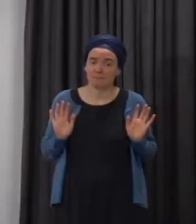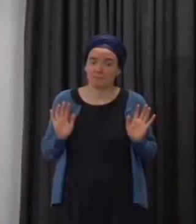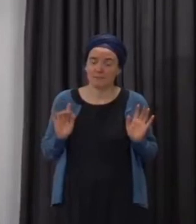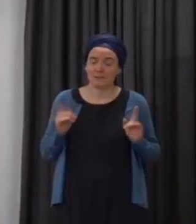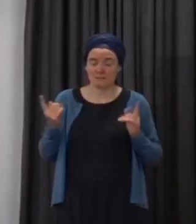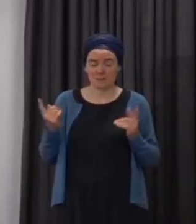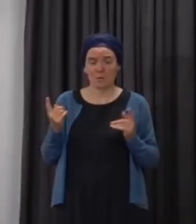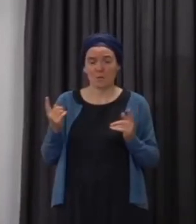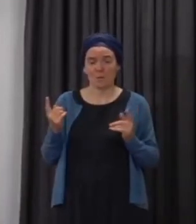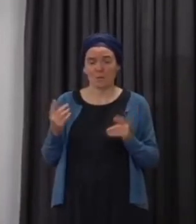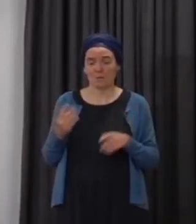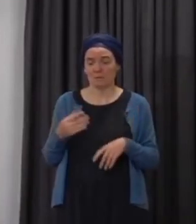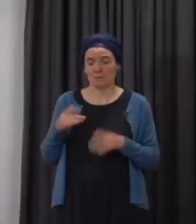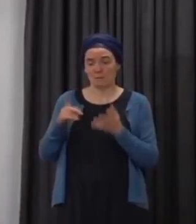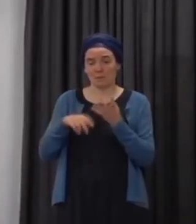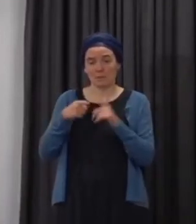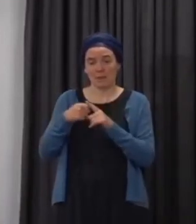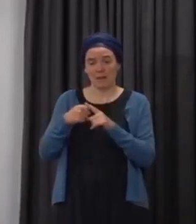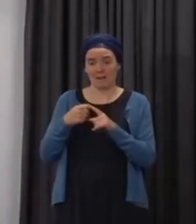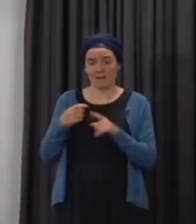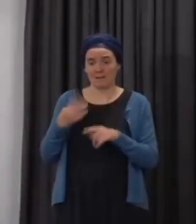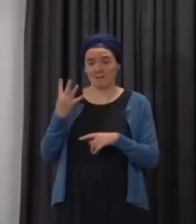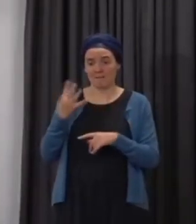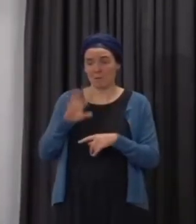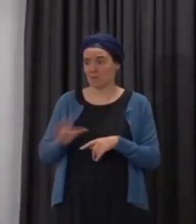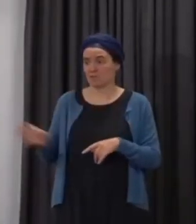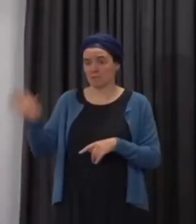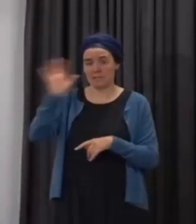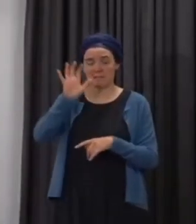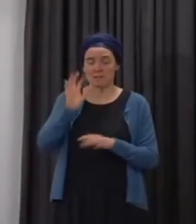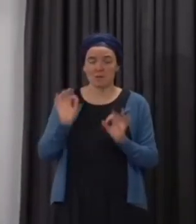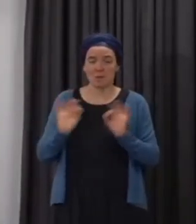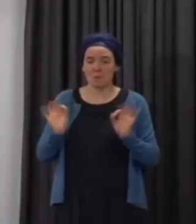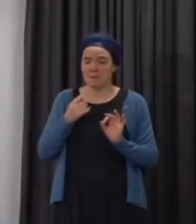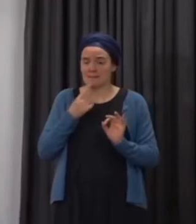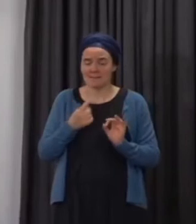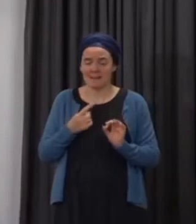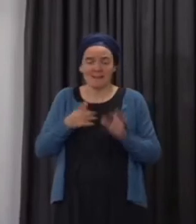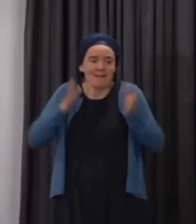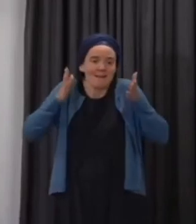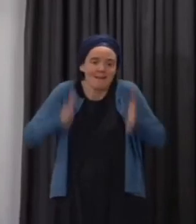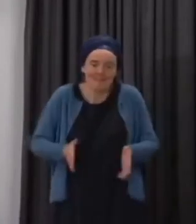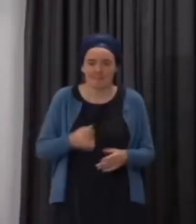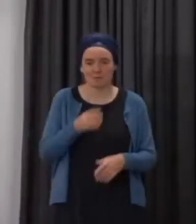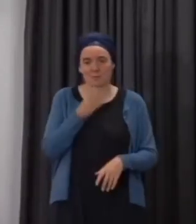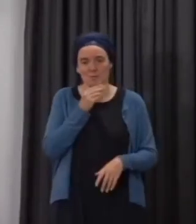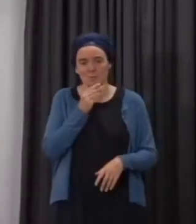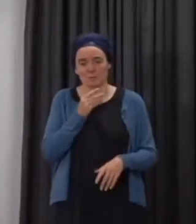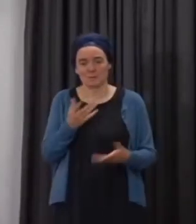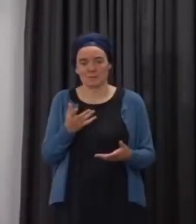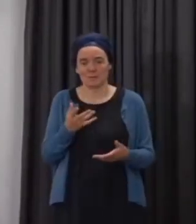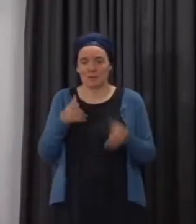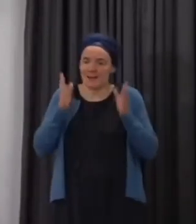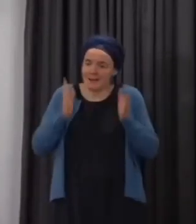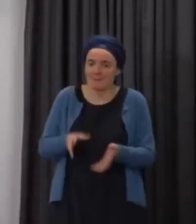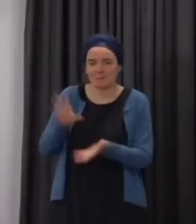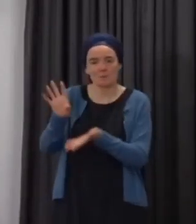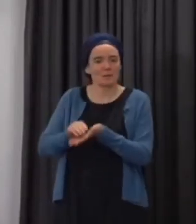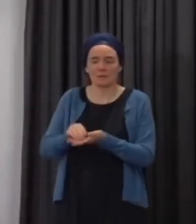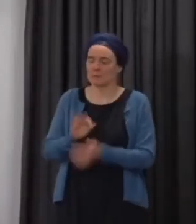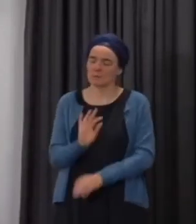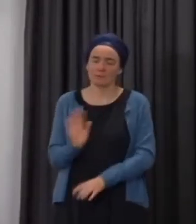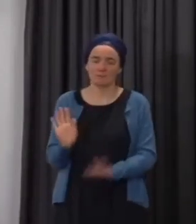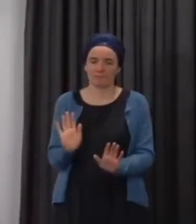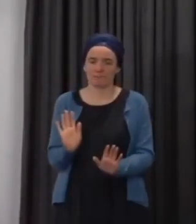people to download the app and to use it. We're still relying on people making choices for themselves and their community. Because